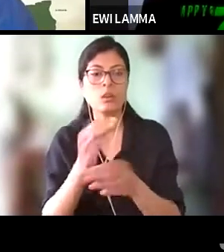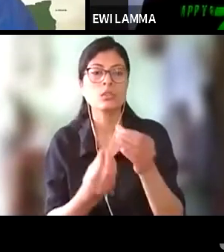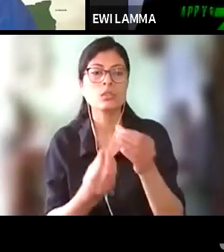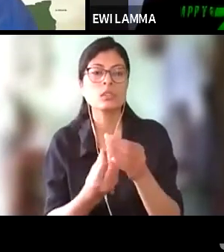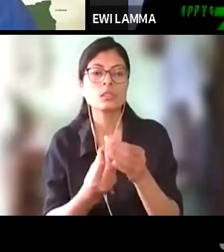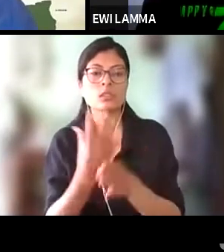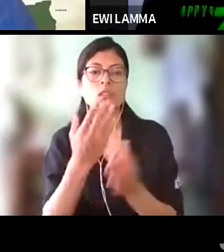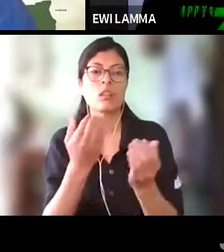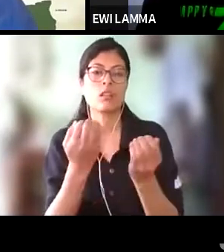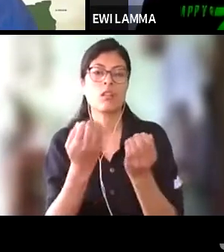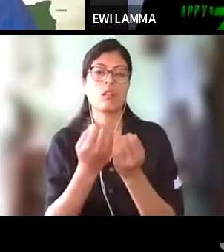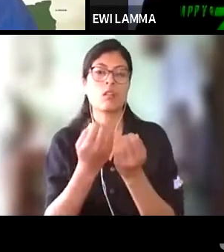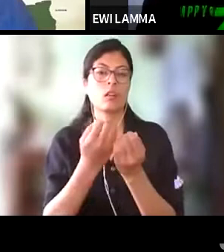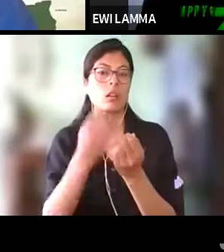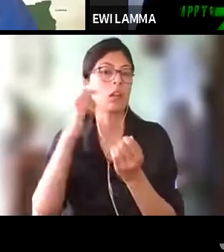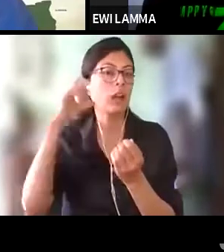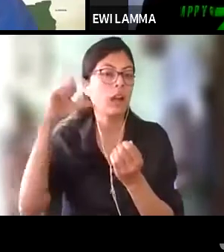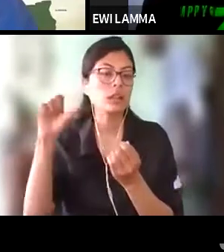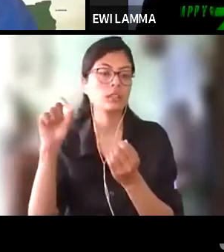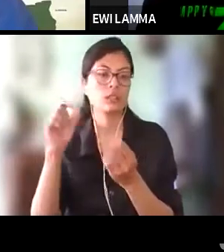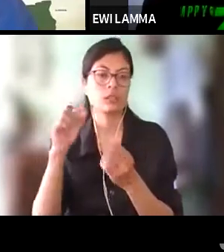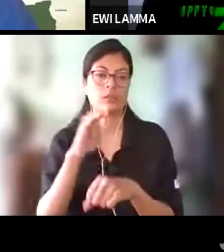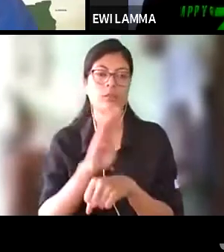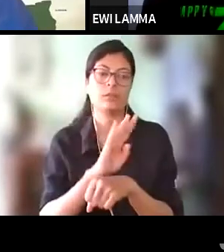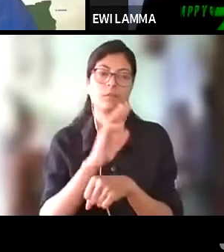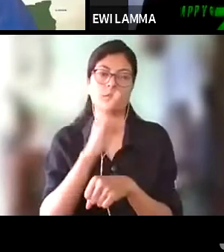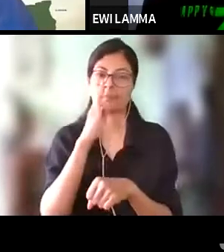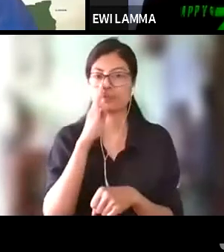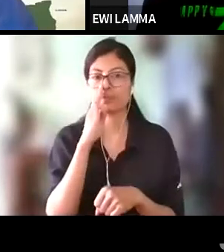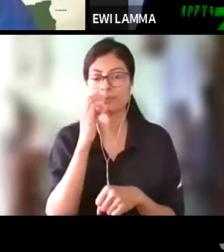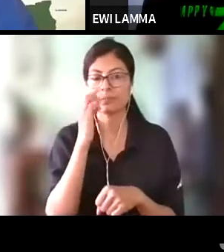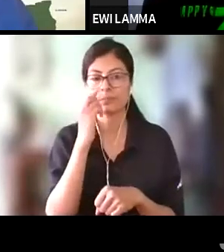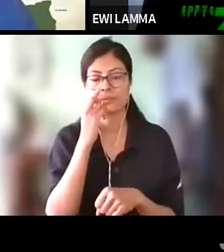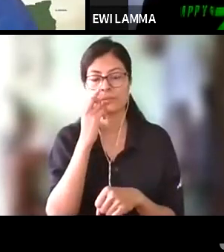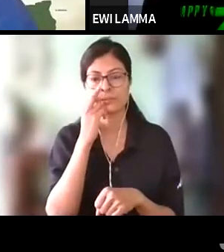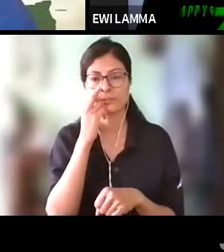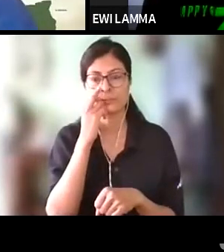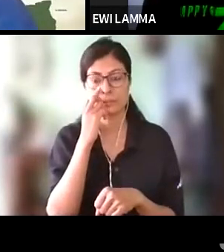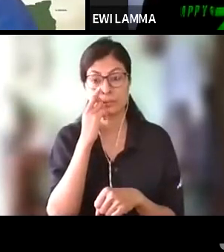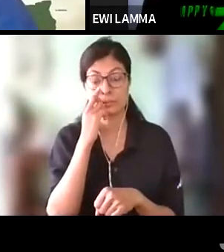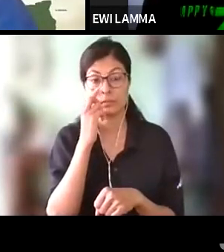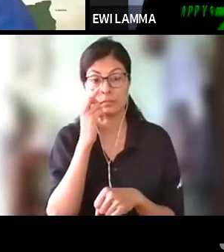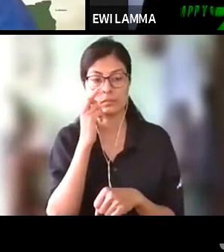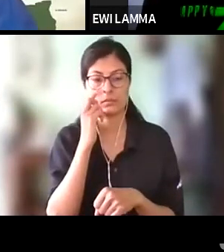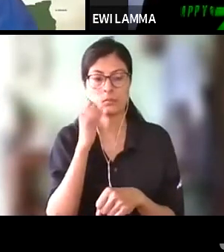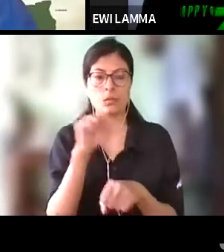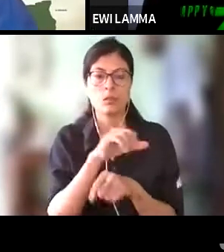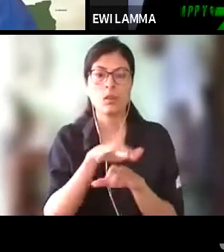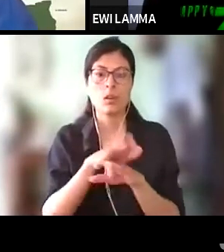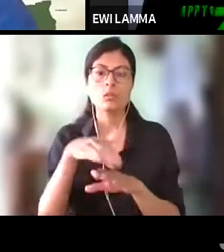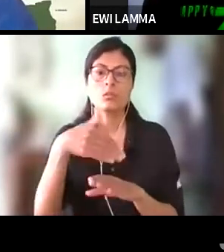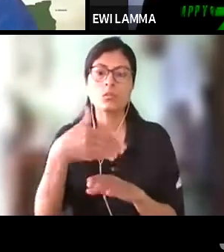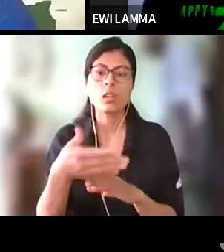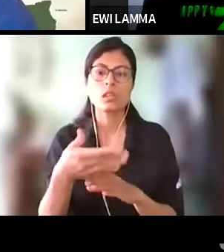So thank you so much for that. Phylicia, I'm providing you with the final words. Yes,